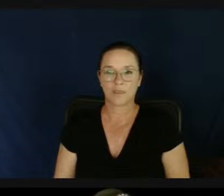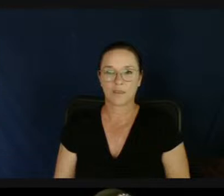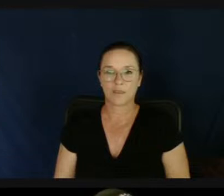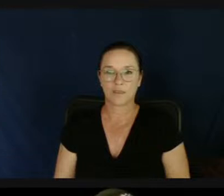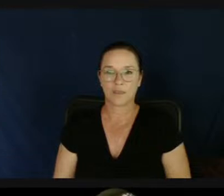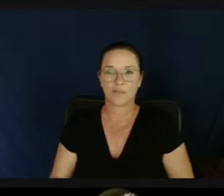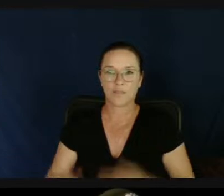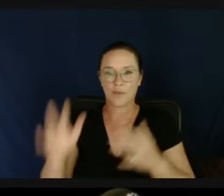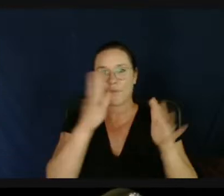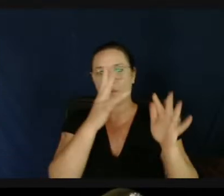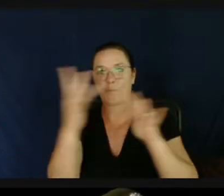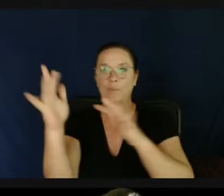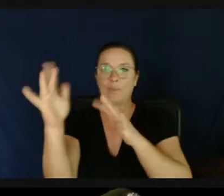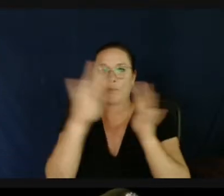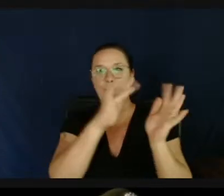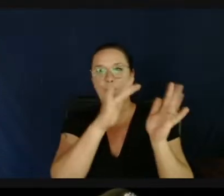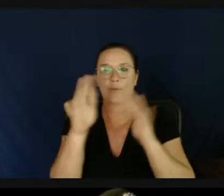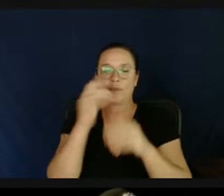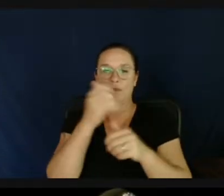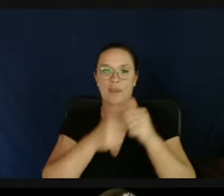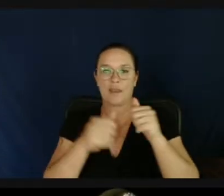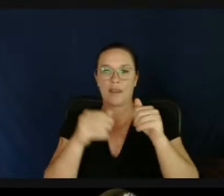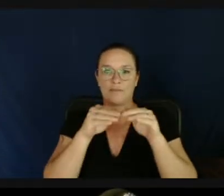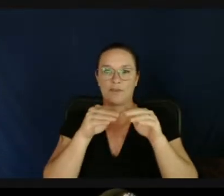towards both of the cameras in every direction there.